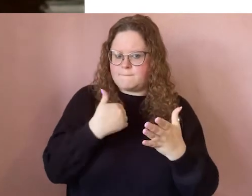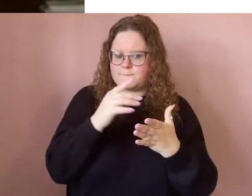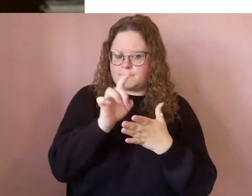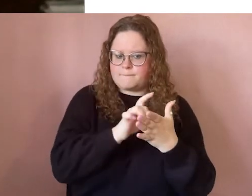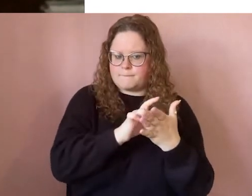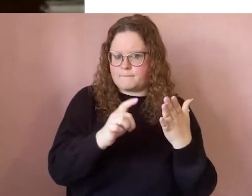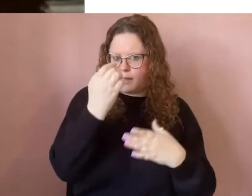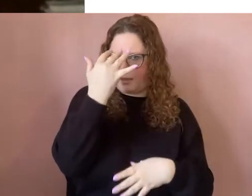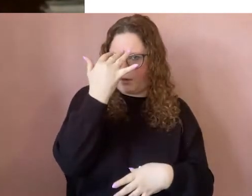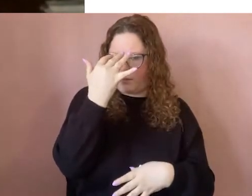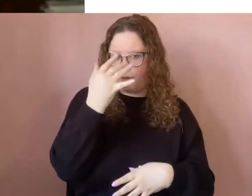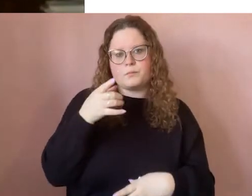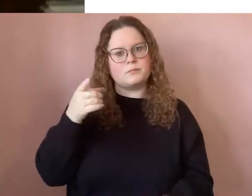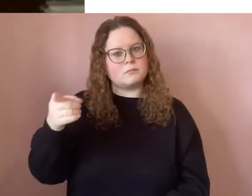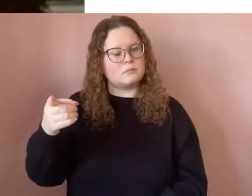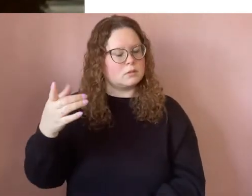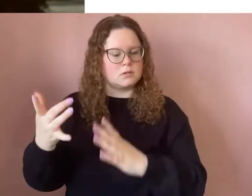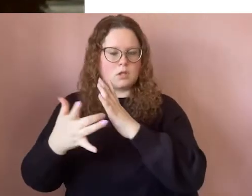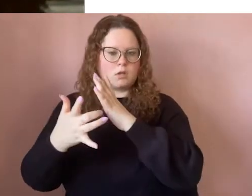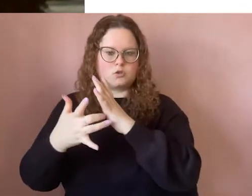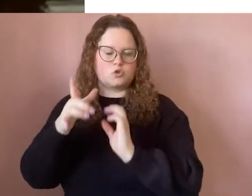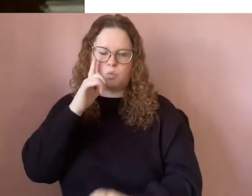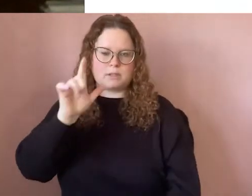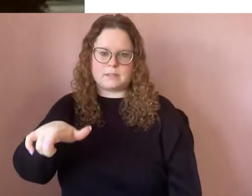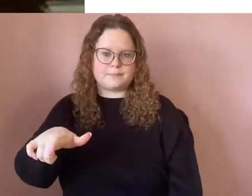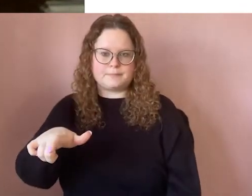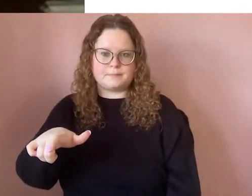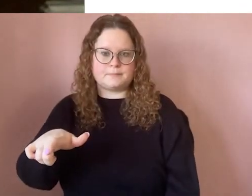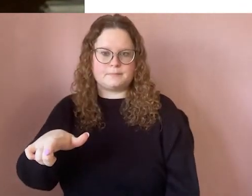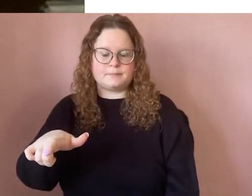these devices, these technologies, which are